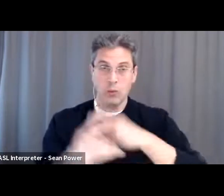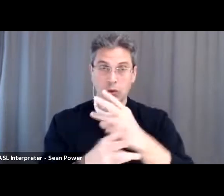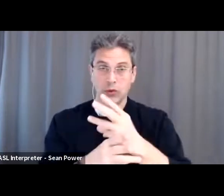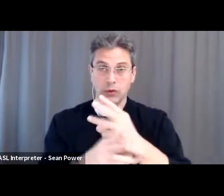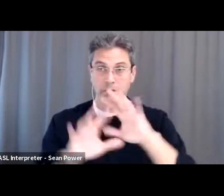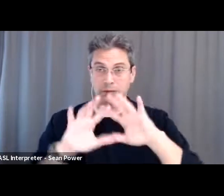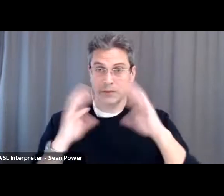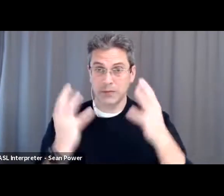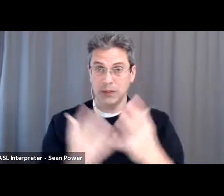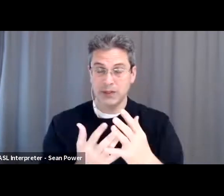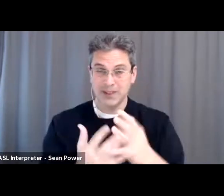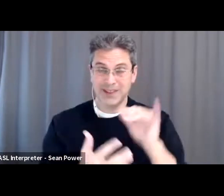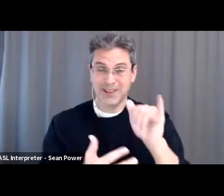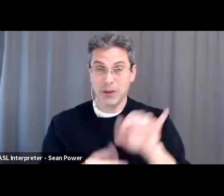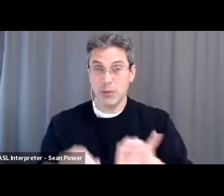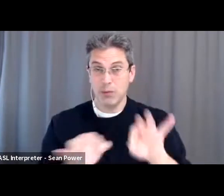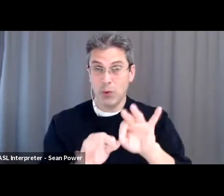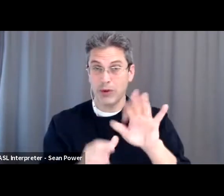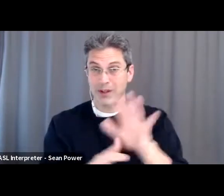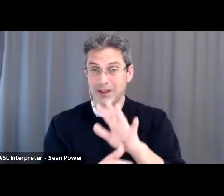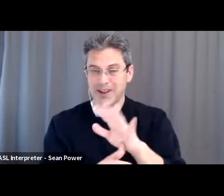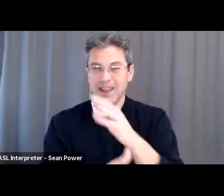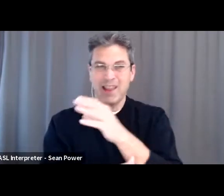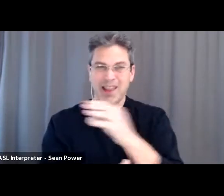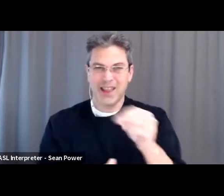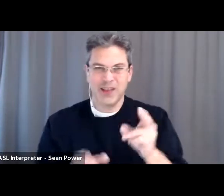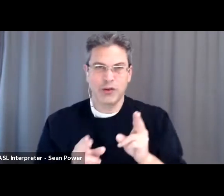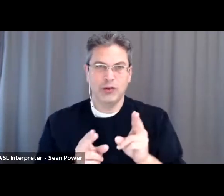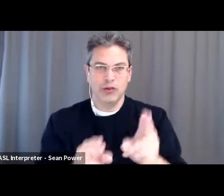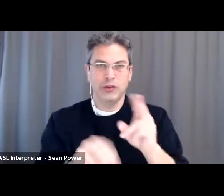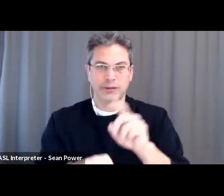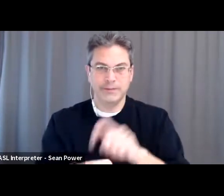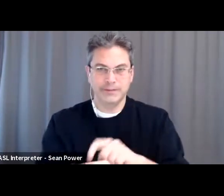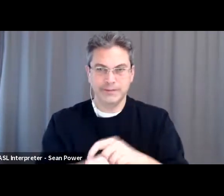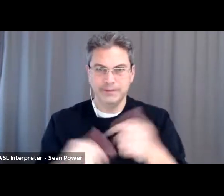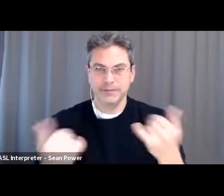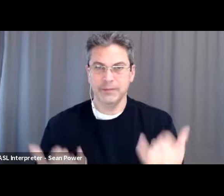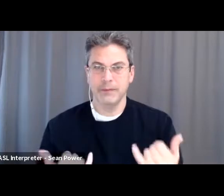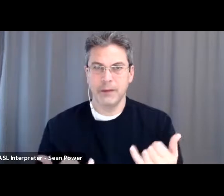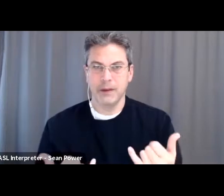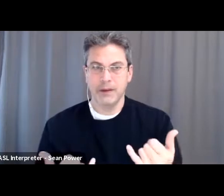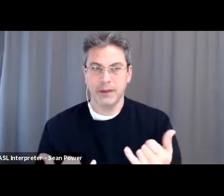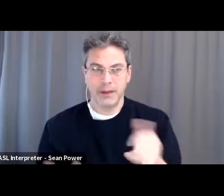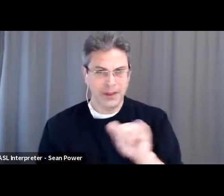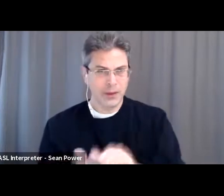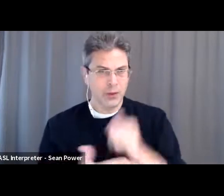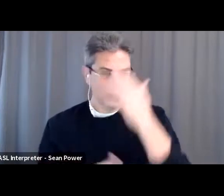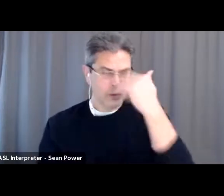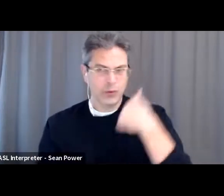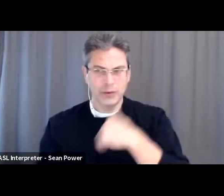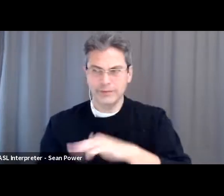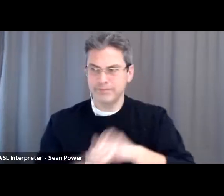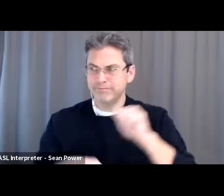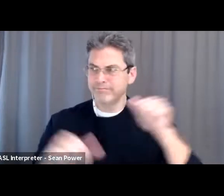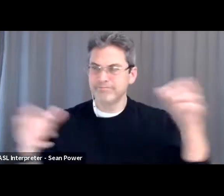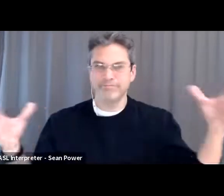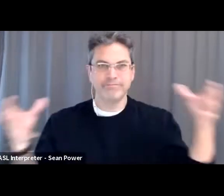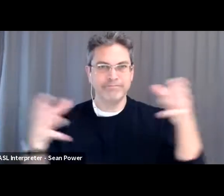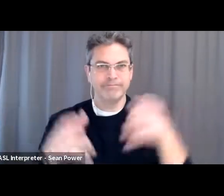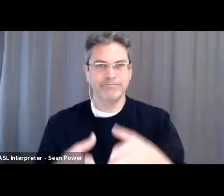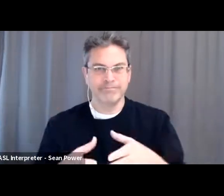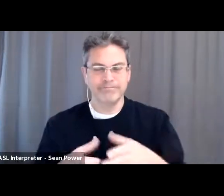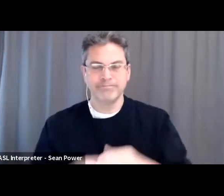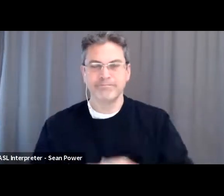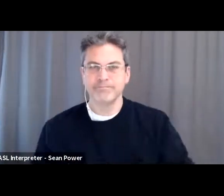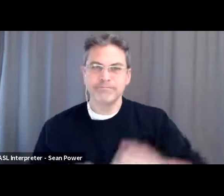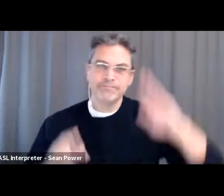important and urgent. It's why we're here today. Hello again, everyone. My name is Paul